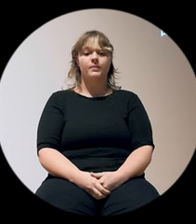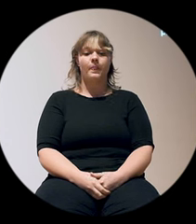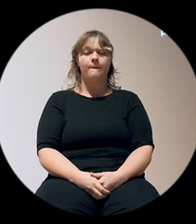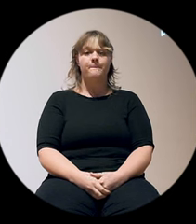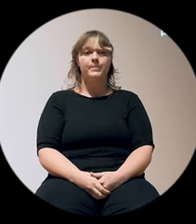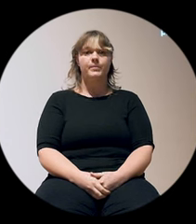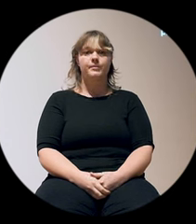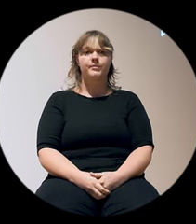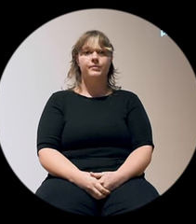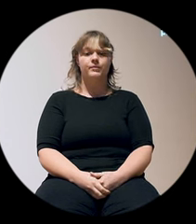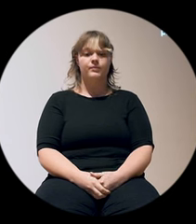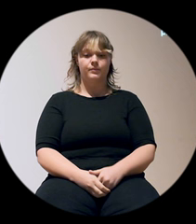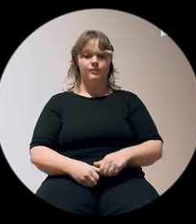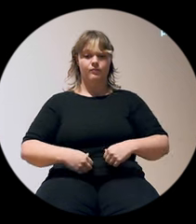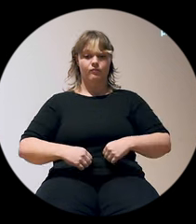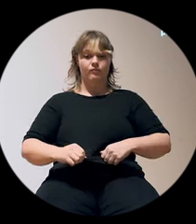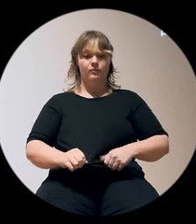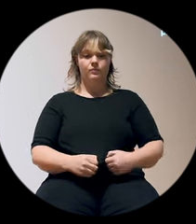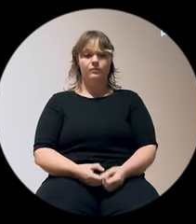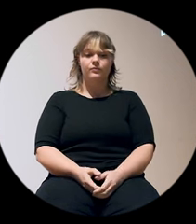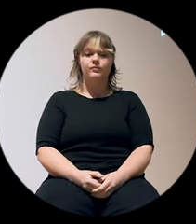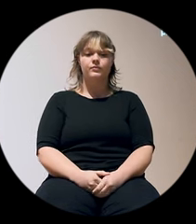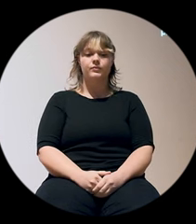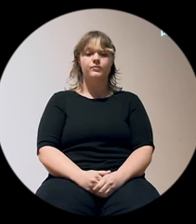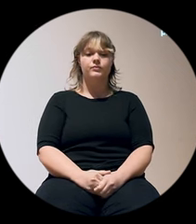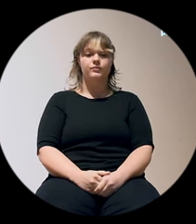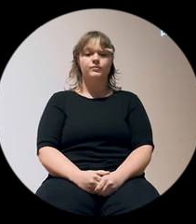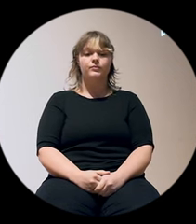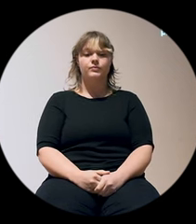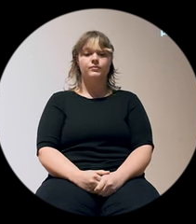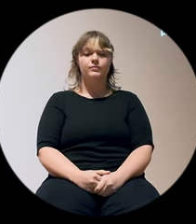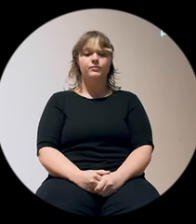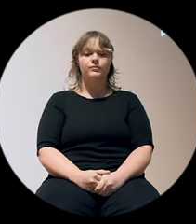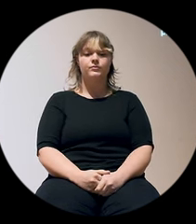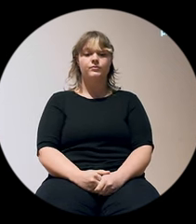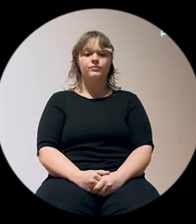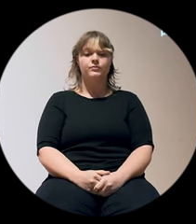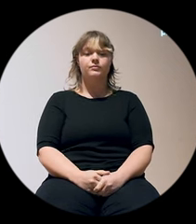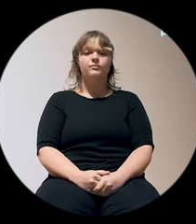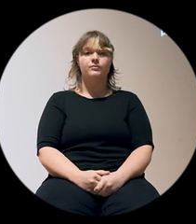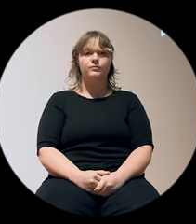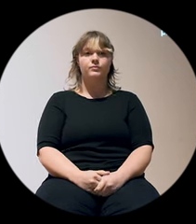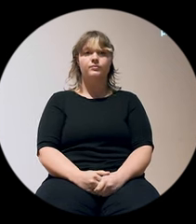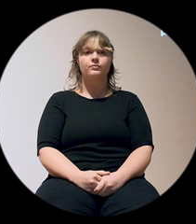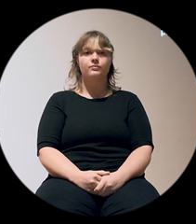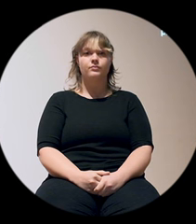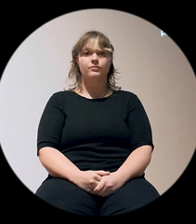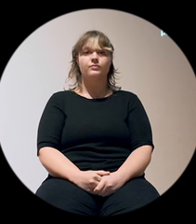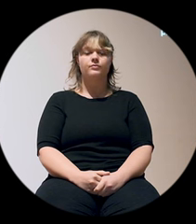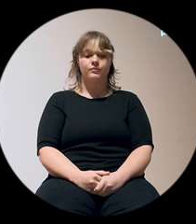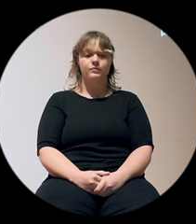traditional territory of the Seneca prior to their removal through invasion and occupation, as well as deceptive and broken